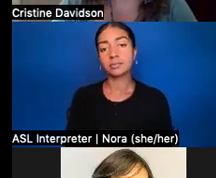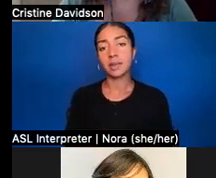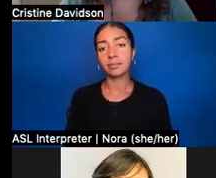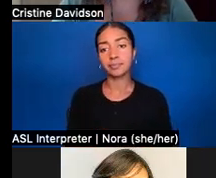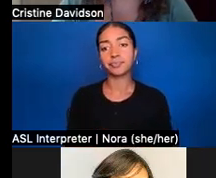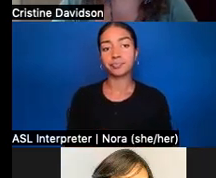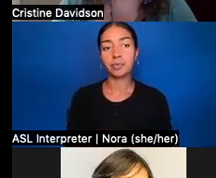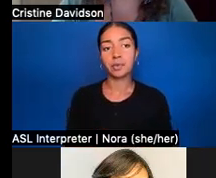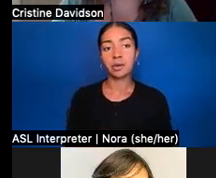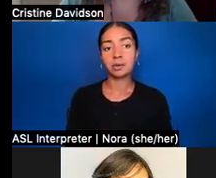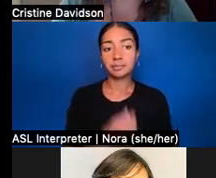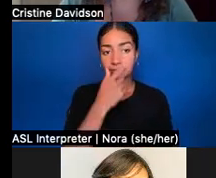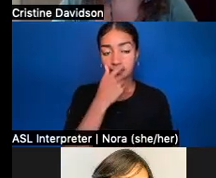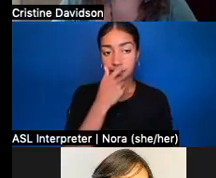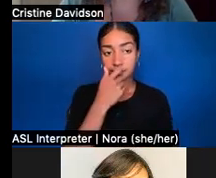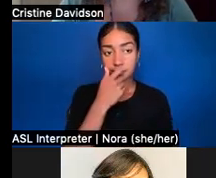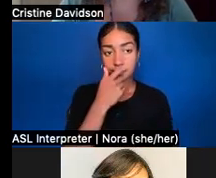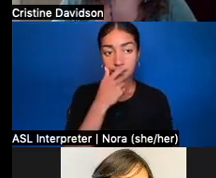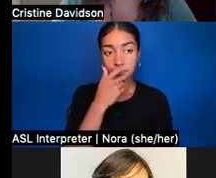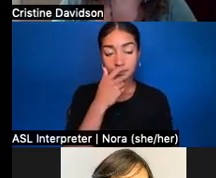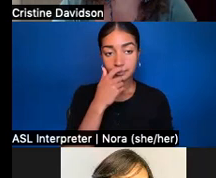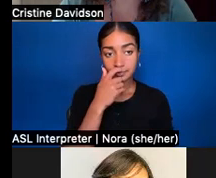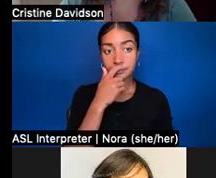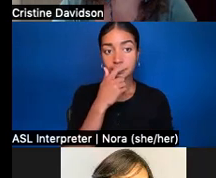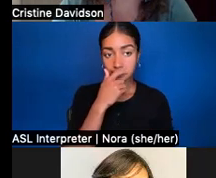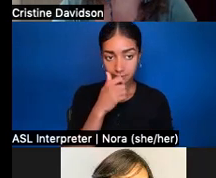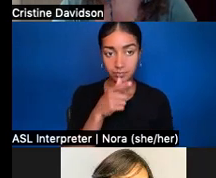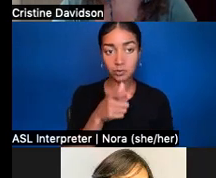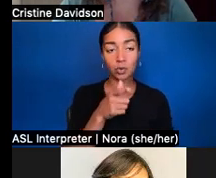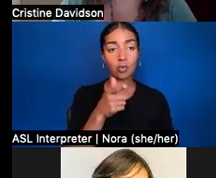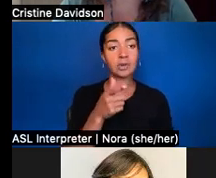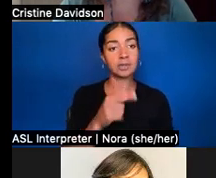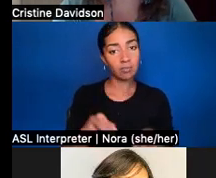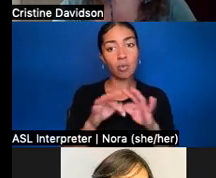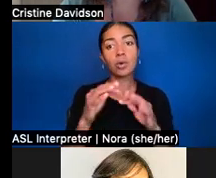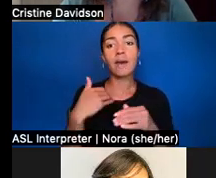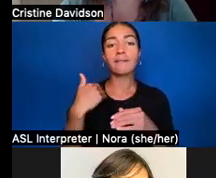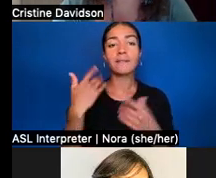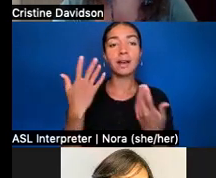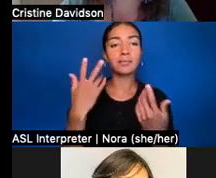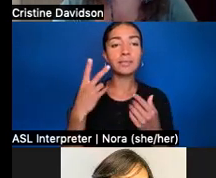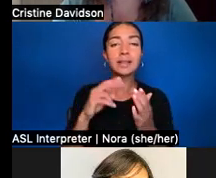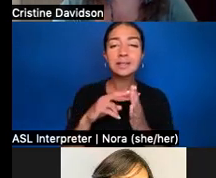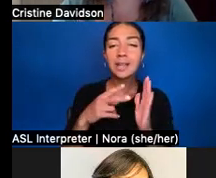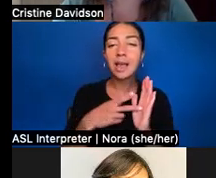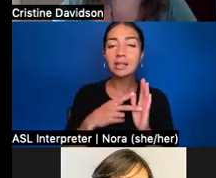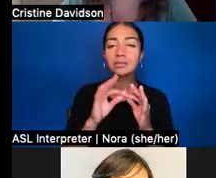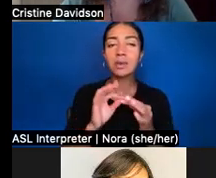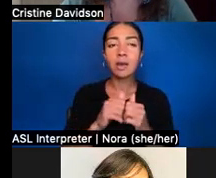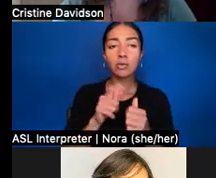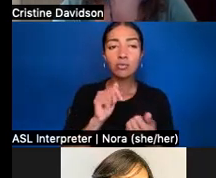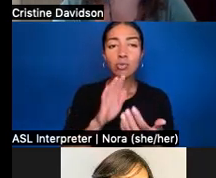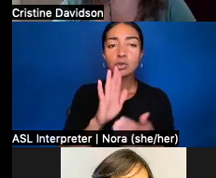So consciously do that immediate and ongoing advocacy work. You know, be fluid and flexible and fast